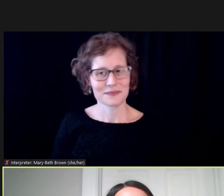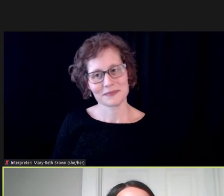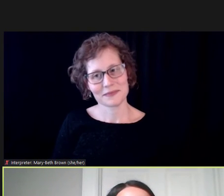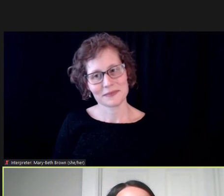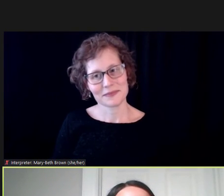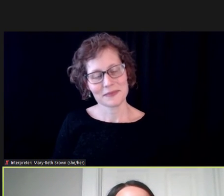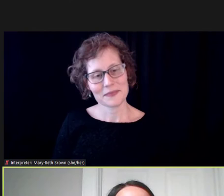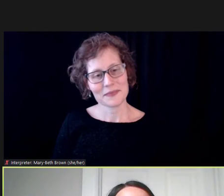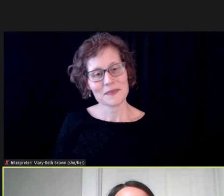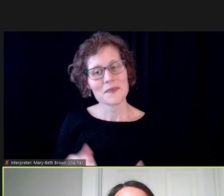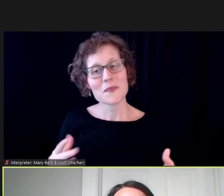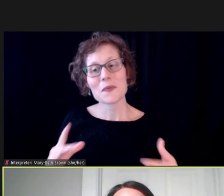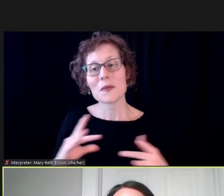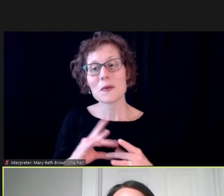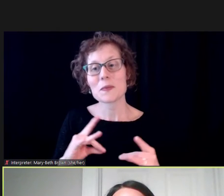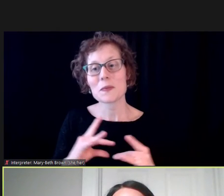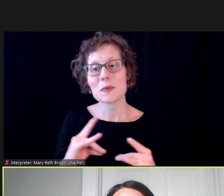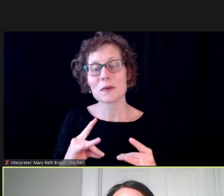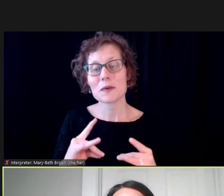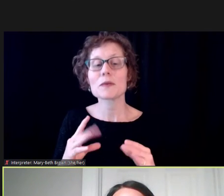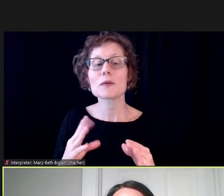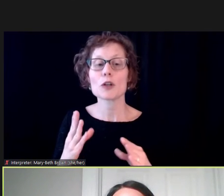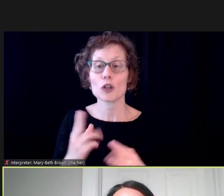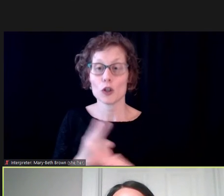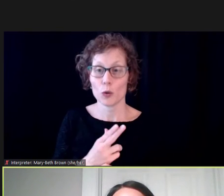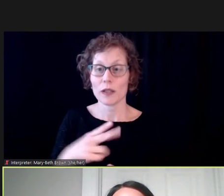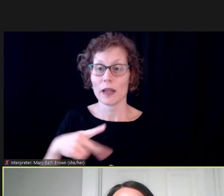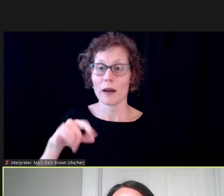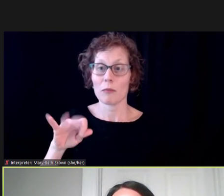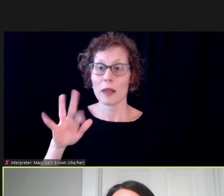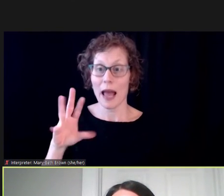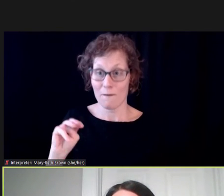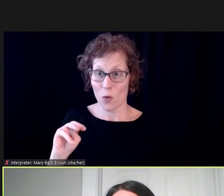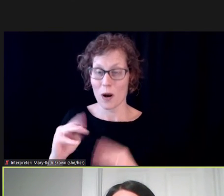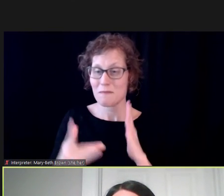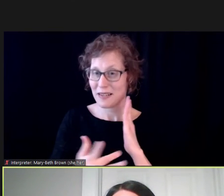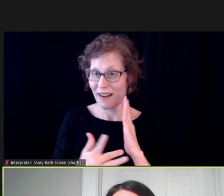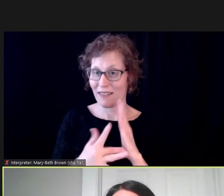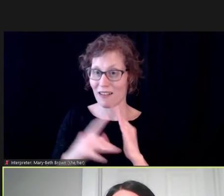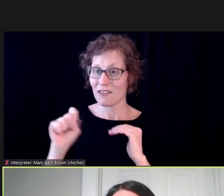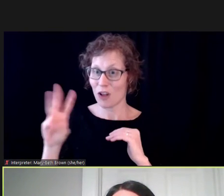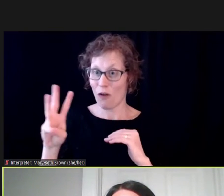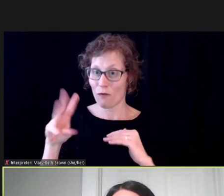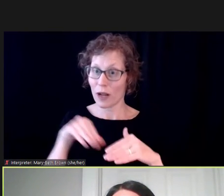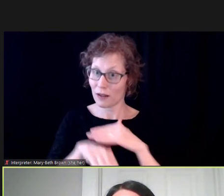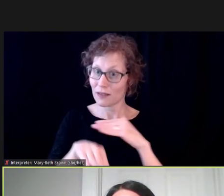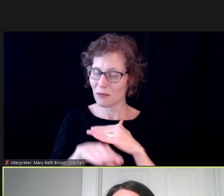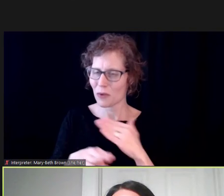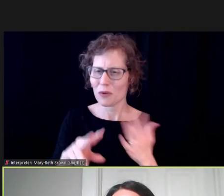I mentioned earlier using an accessible platform, but what features would that include?